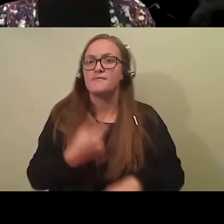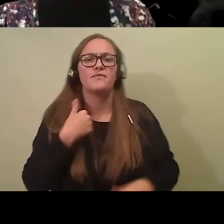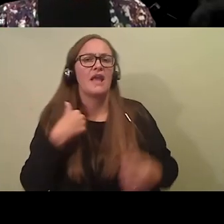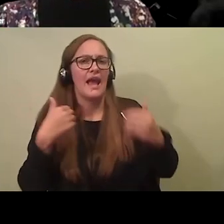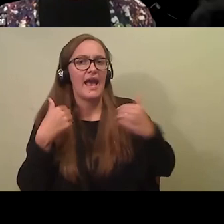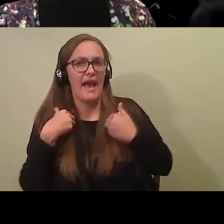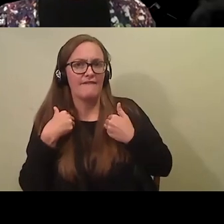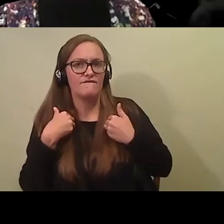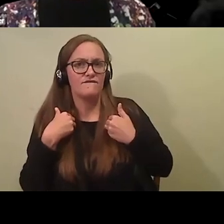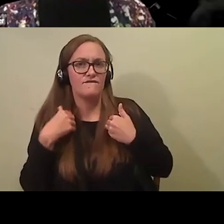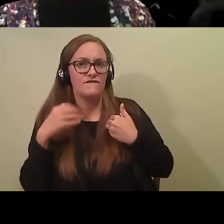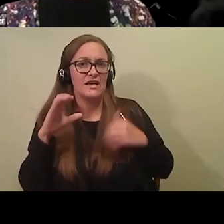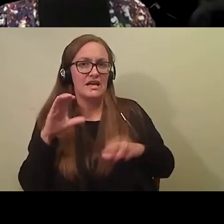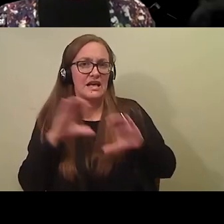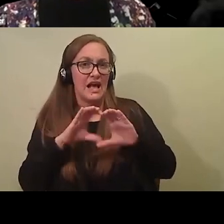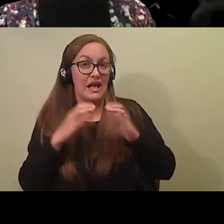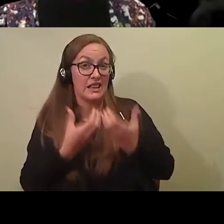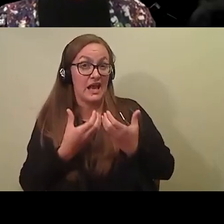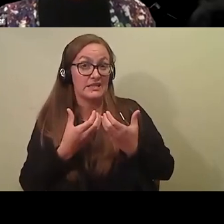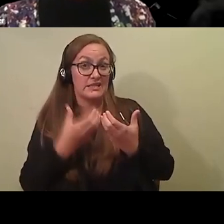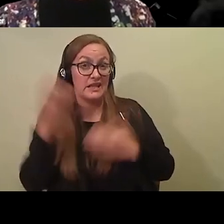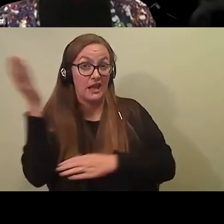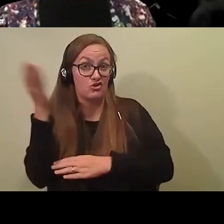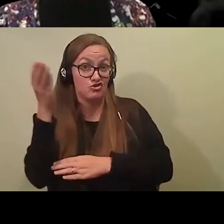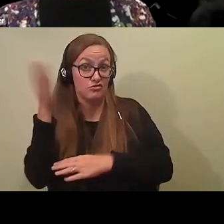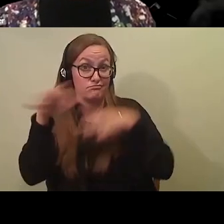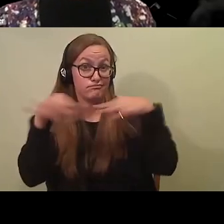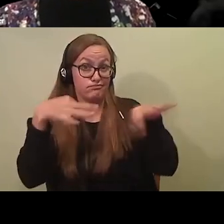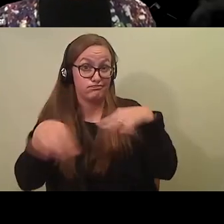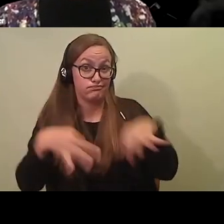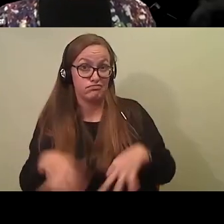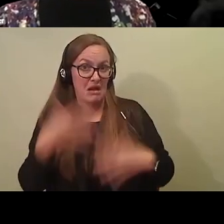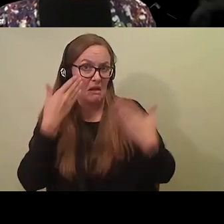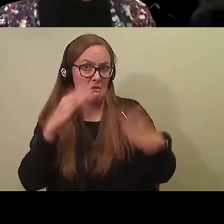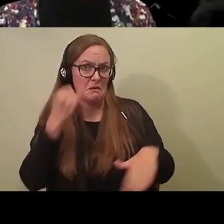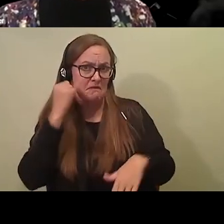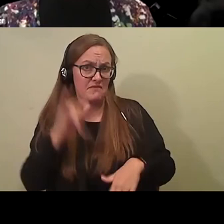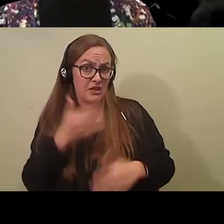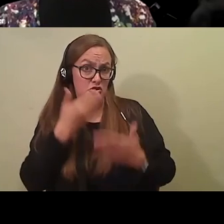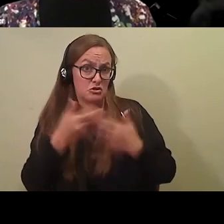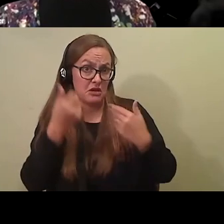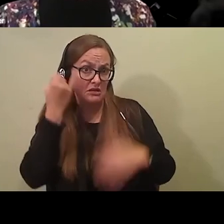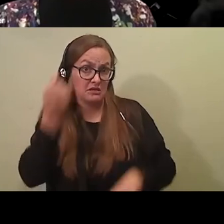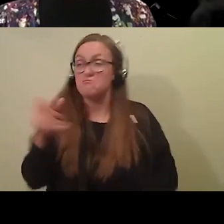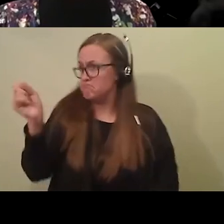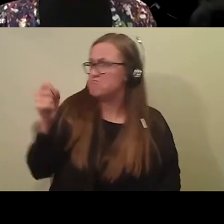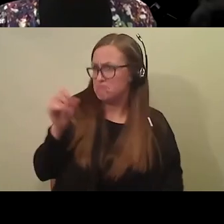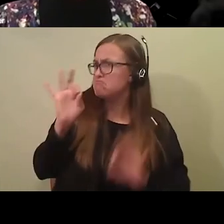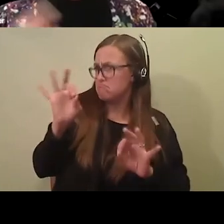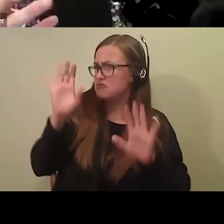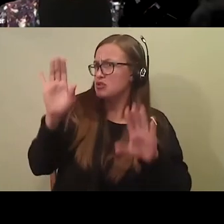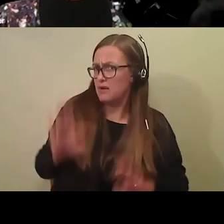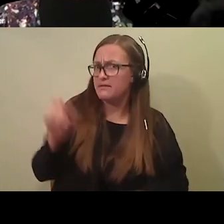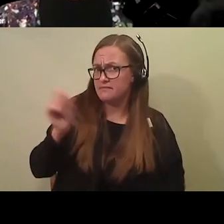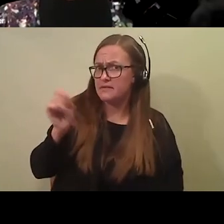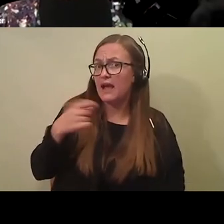a class lecture that explains some of this. I don't know if that's a good idea to put up. I can share with you then you can.